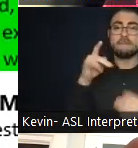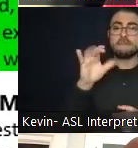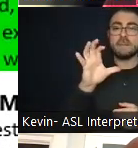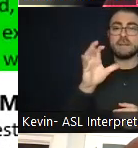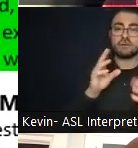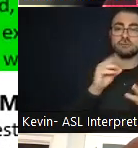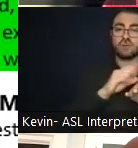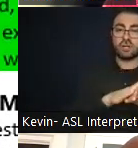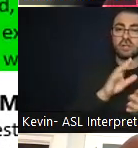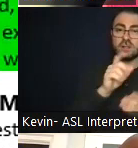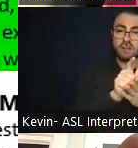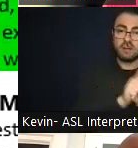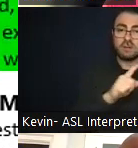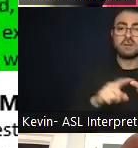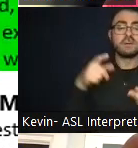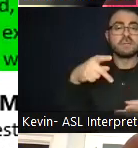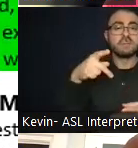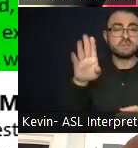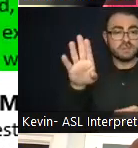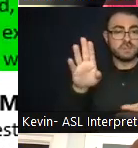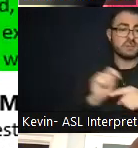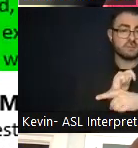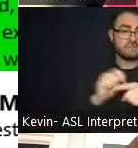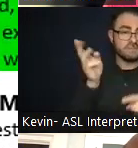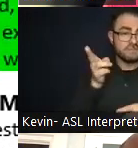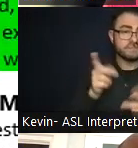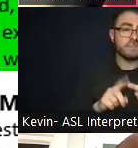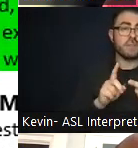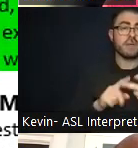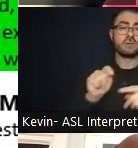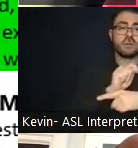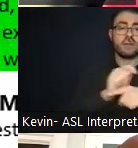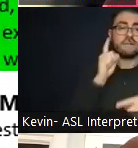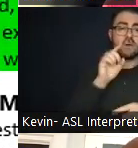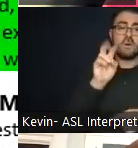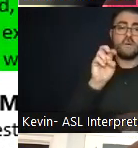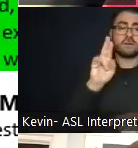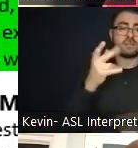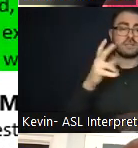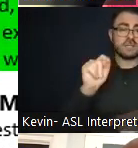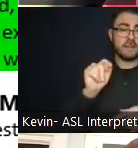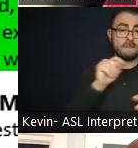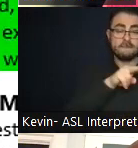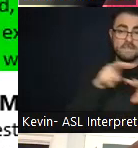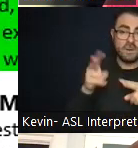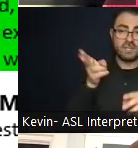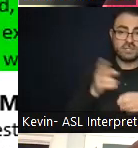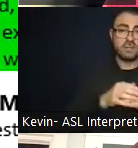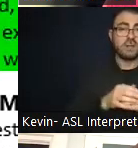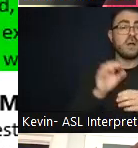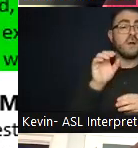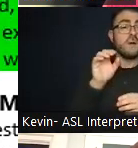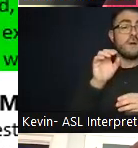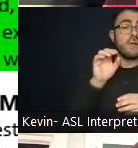Bureau, including history, training about the Oversight Board and staff, including history, training about the Oversight Board's internal